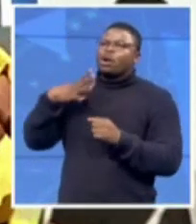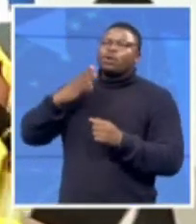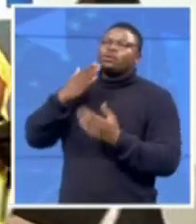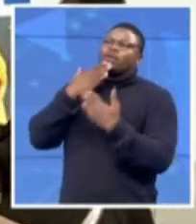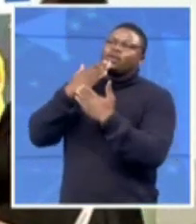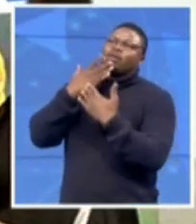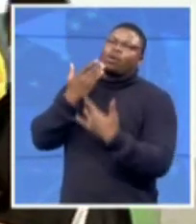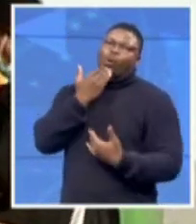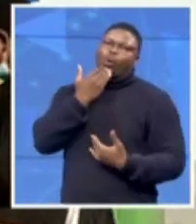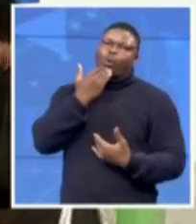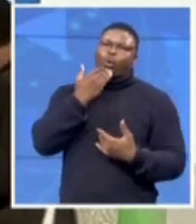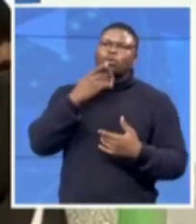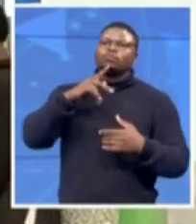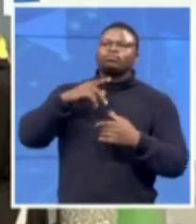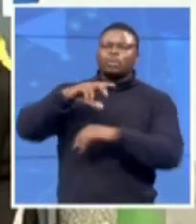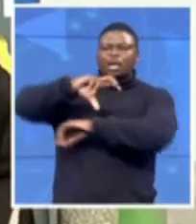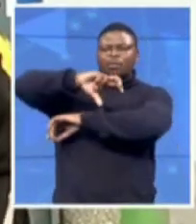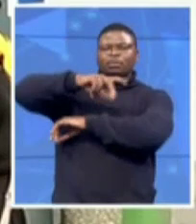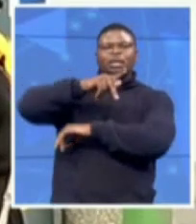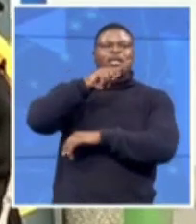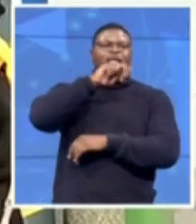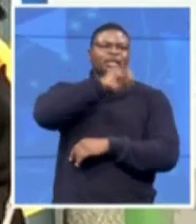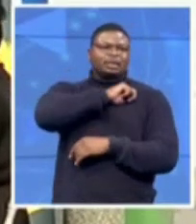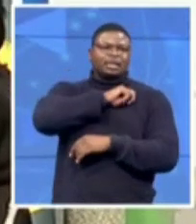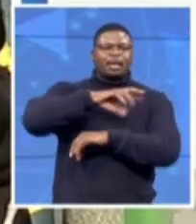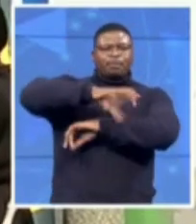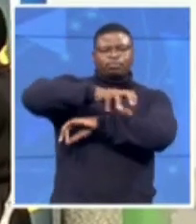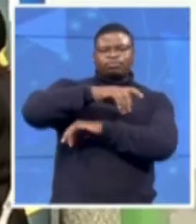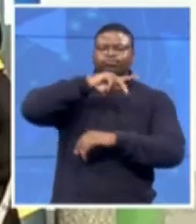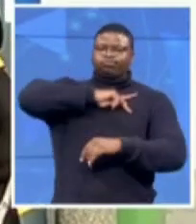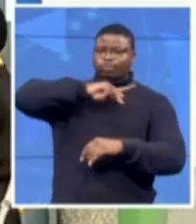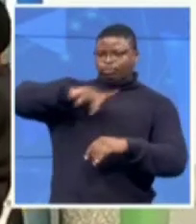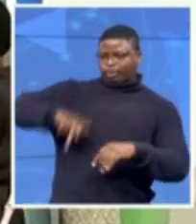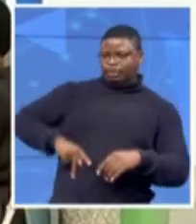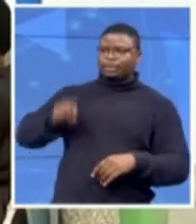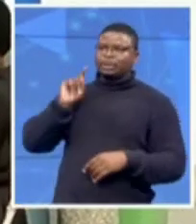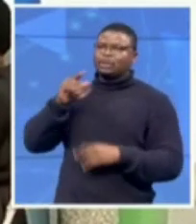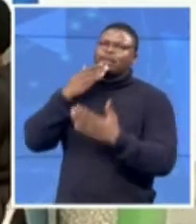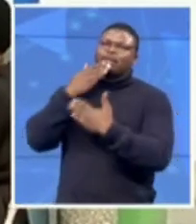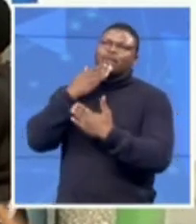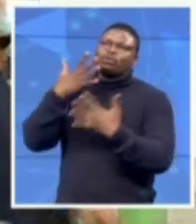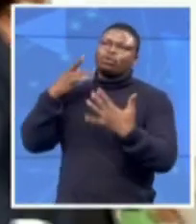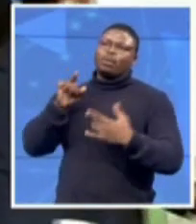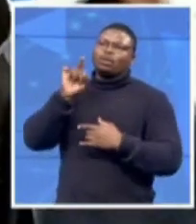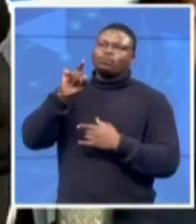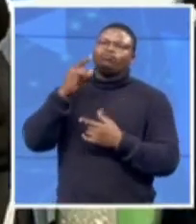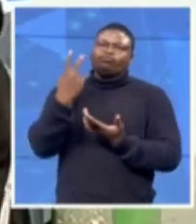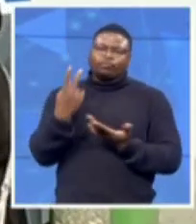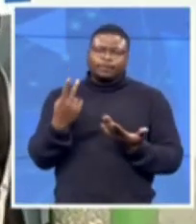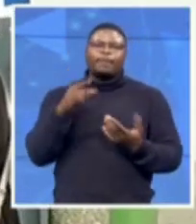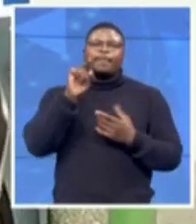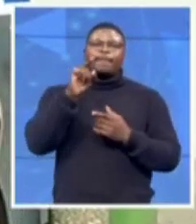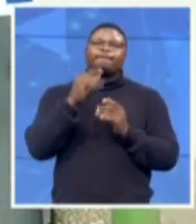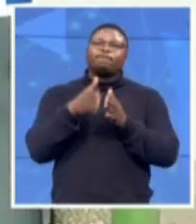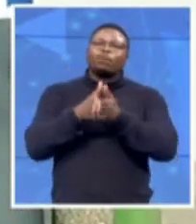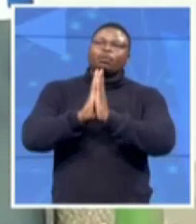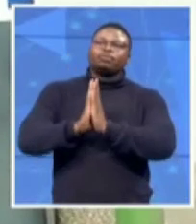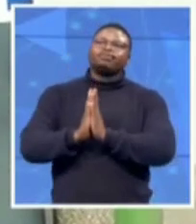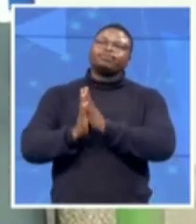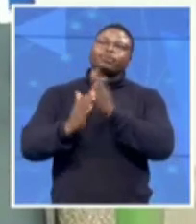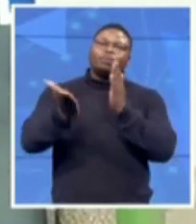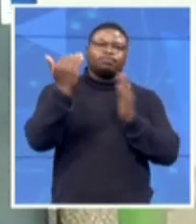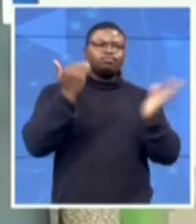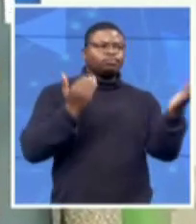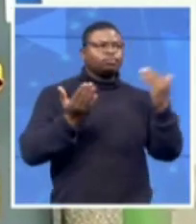when there's a calamity in our province, he stood up and called all the leaders of faith to come and pray, because he